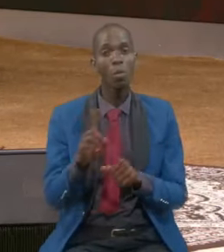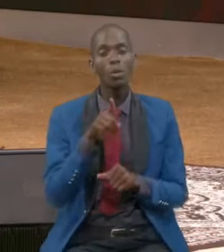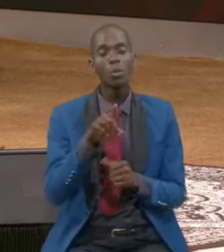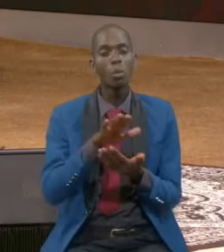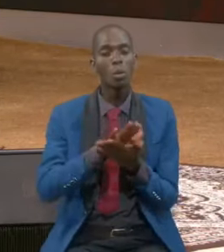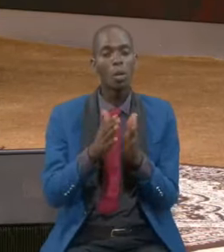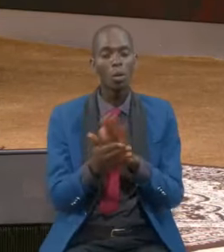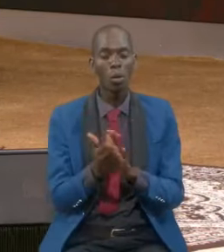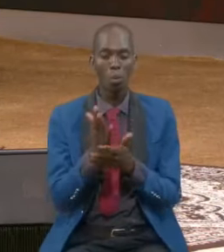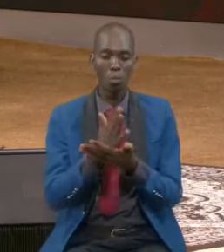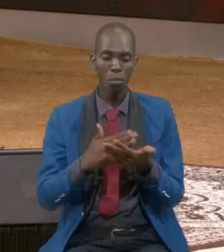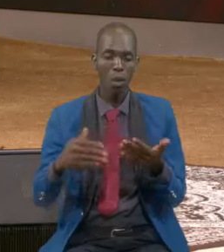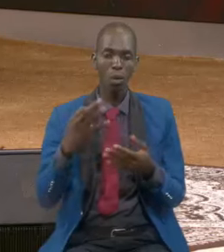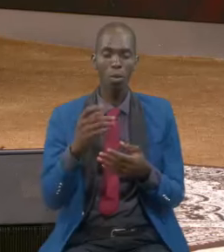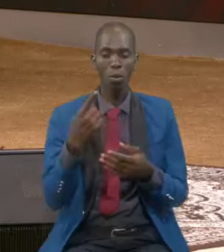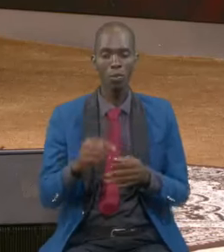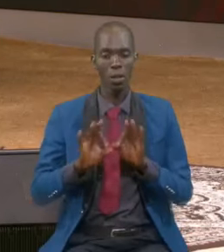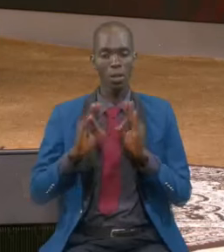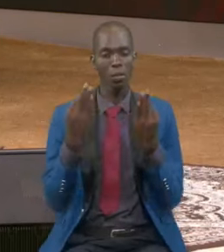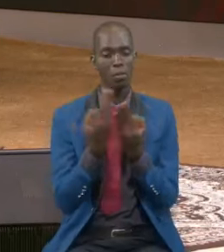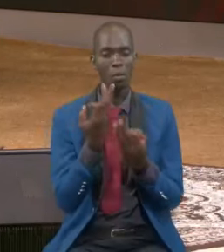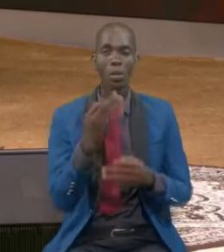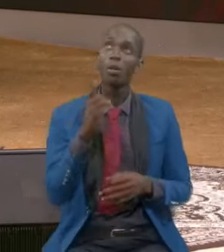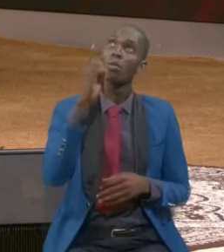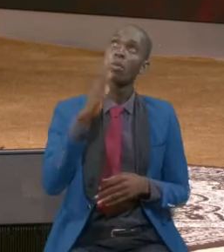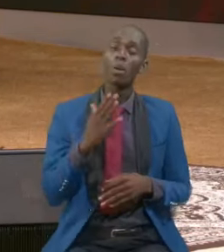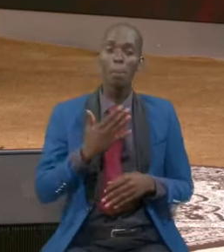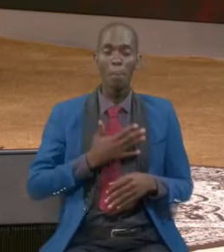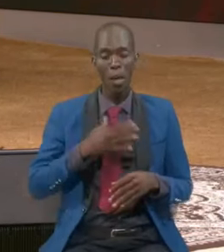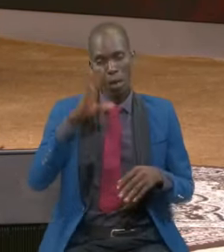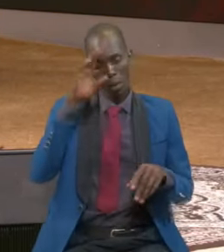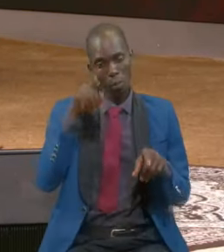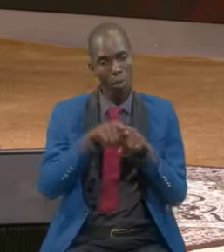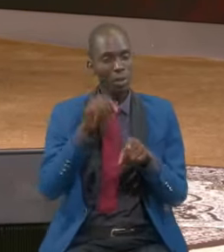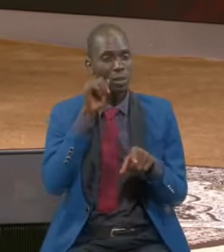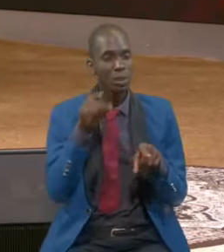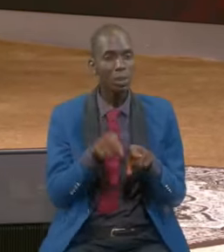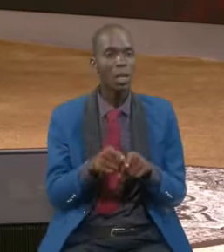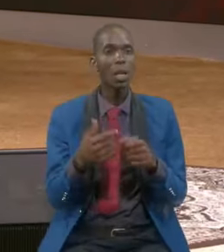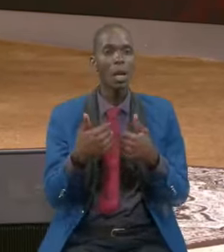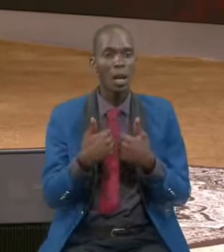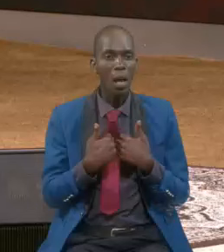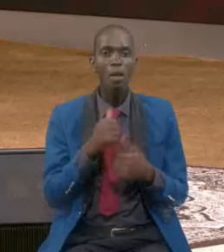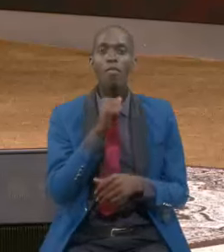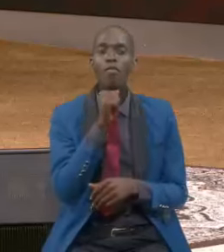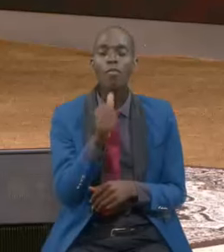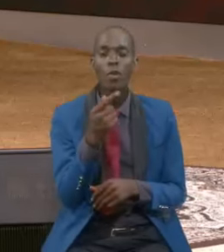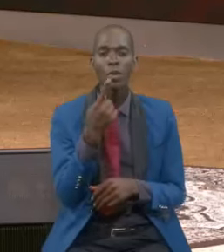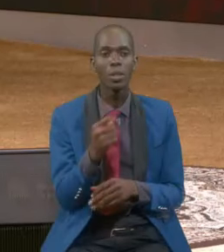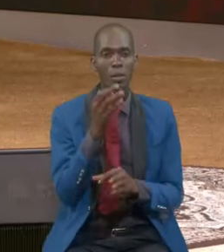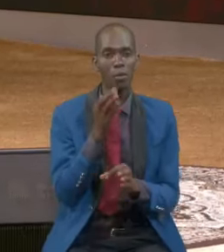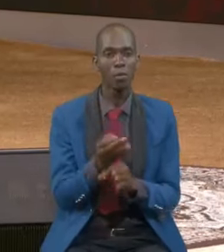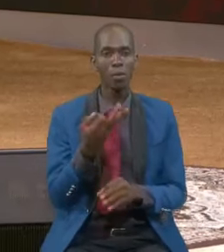become part of the family of God. My brethren, have not the faith of our Lord